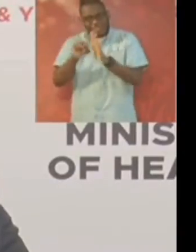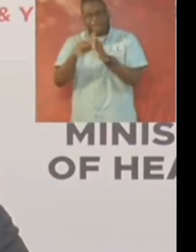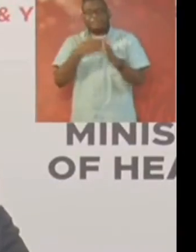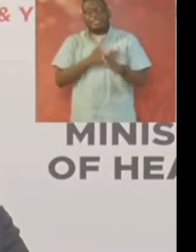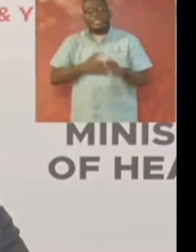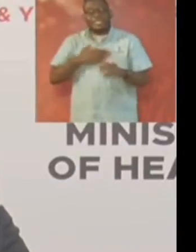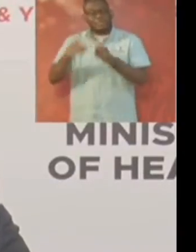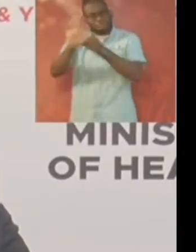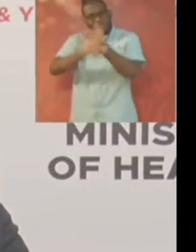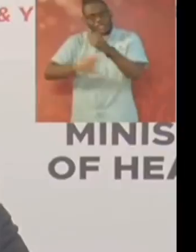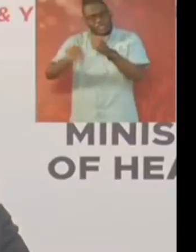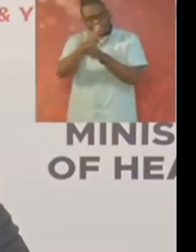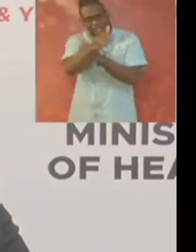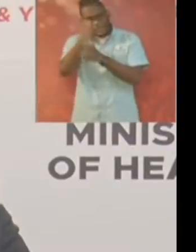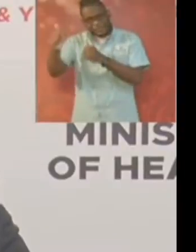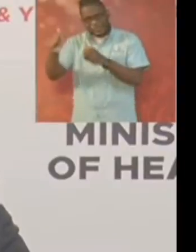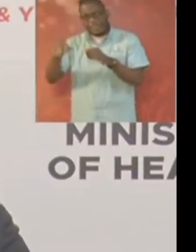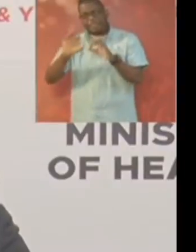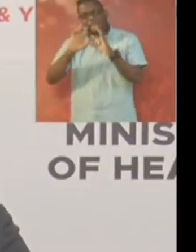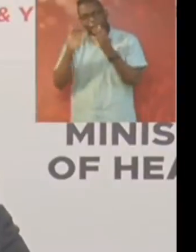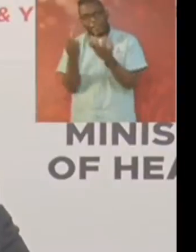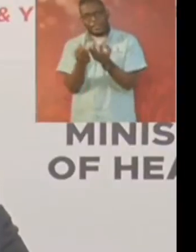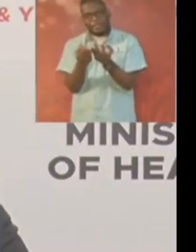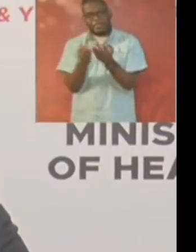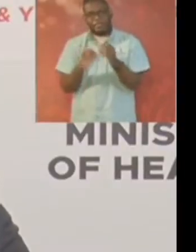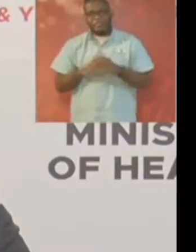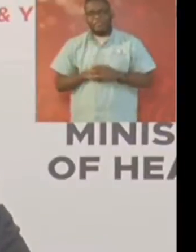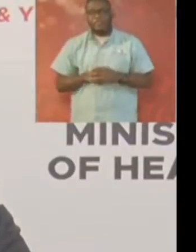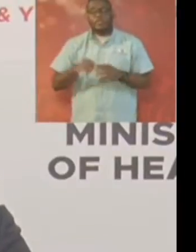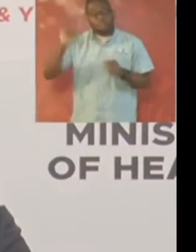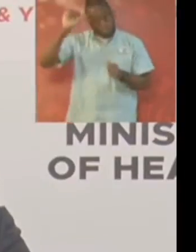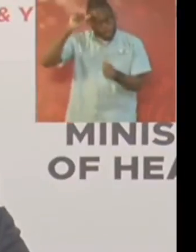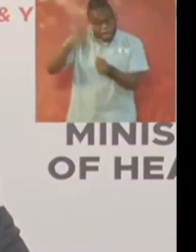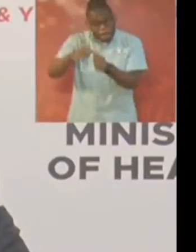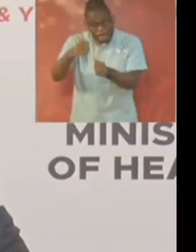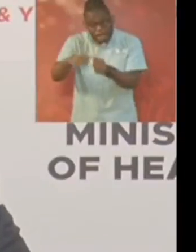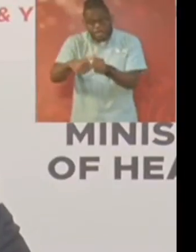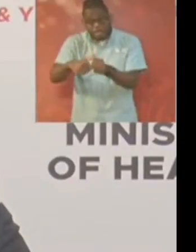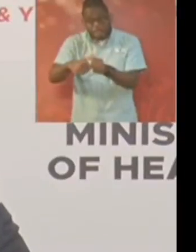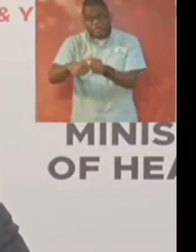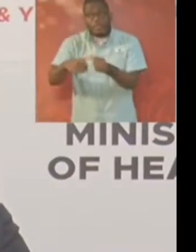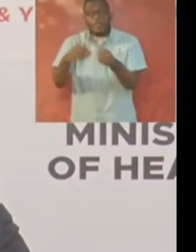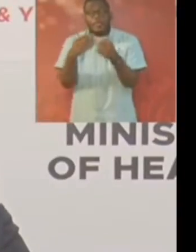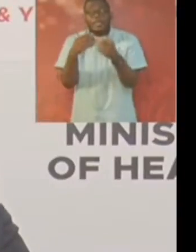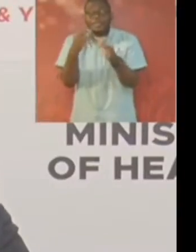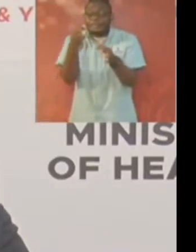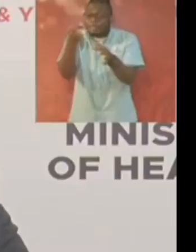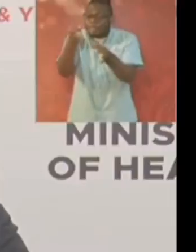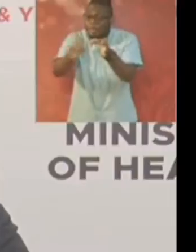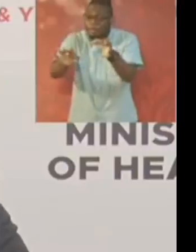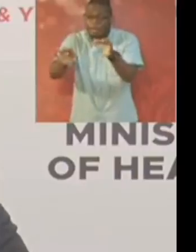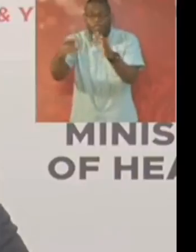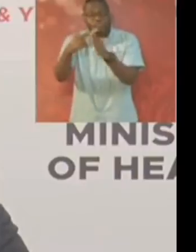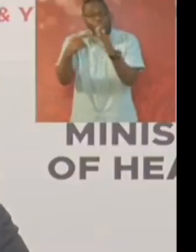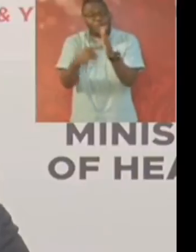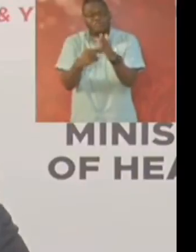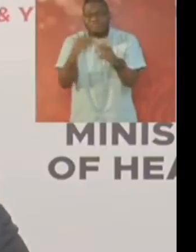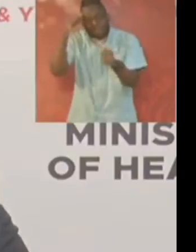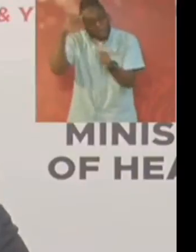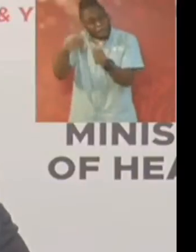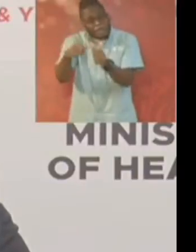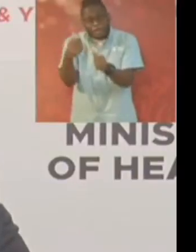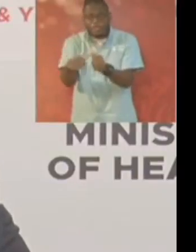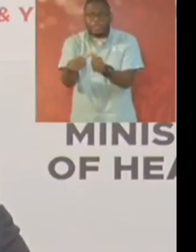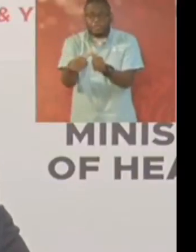loved ones. As been said many times, remember to adhere to the simple guidelines that we at the Ministry of Health continue to